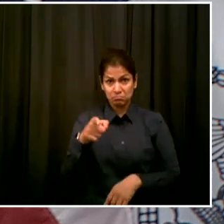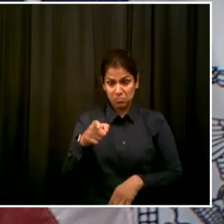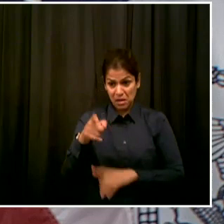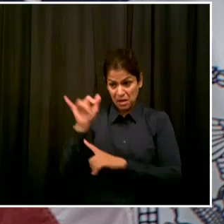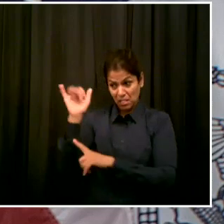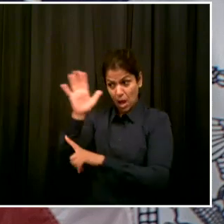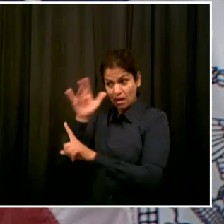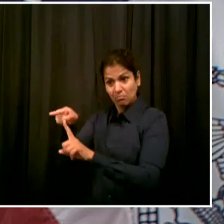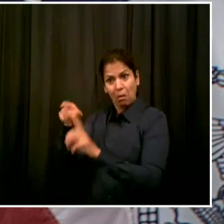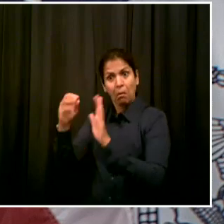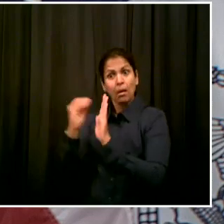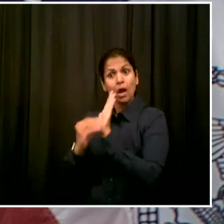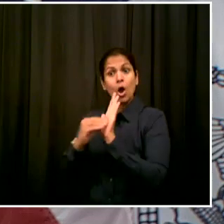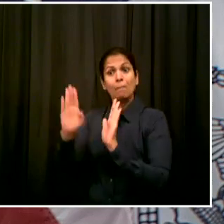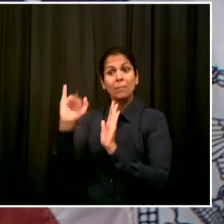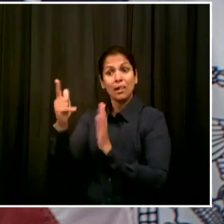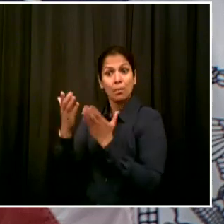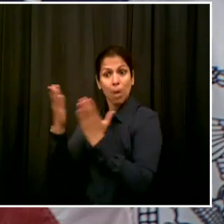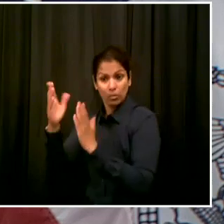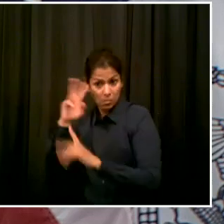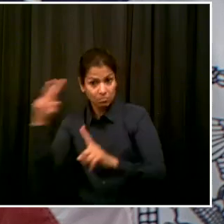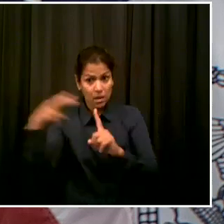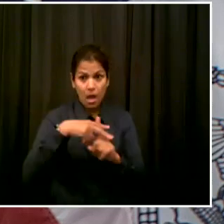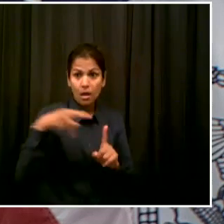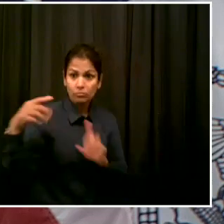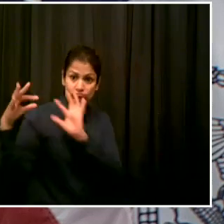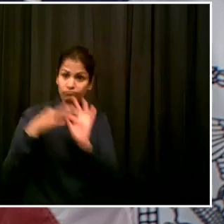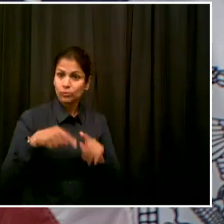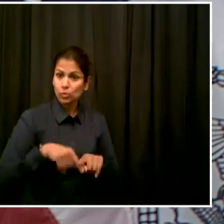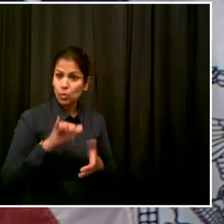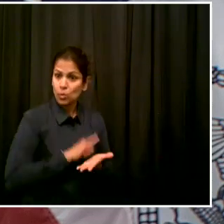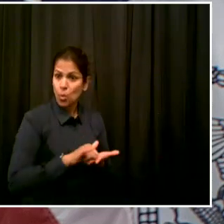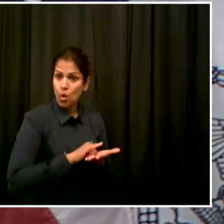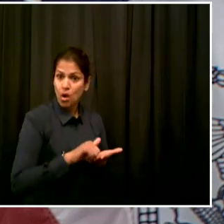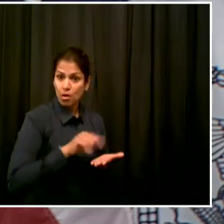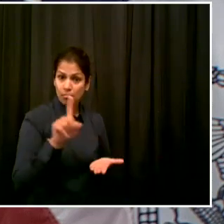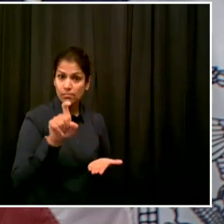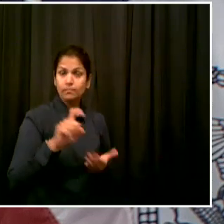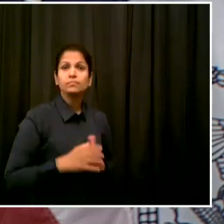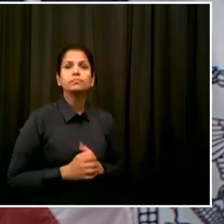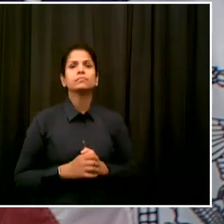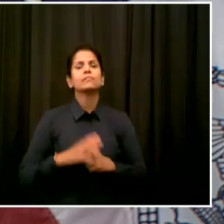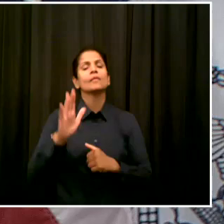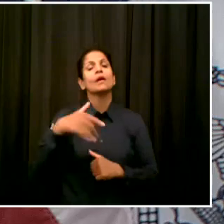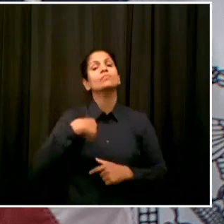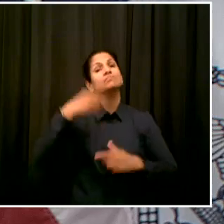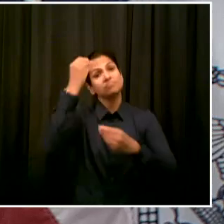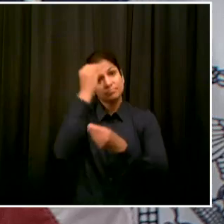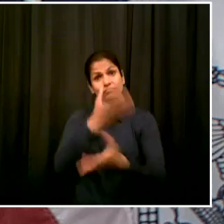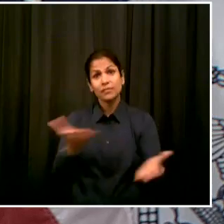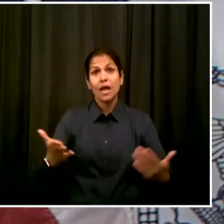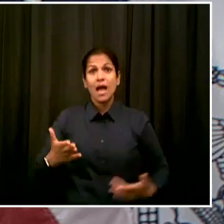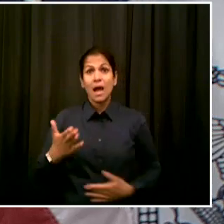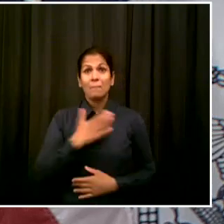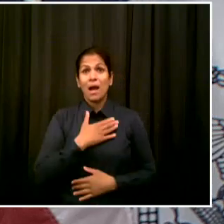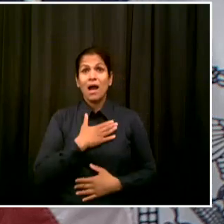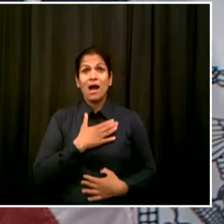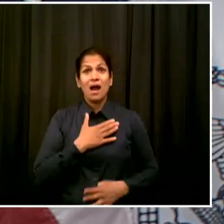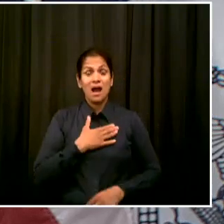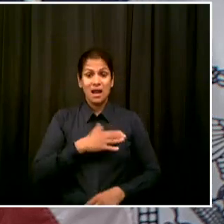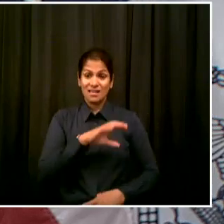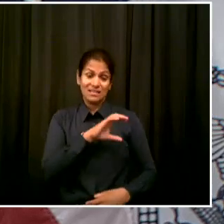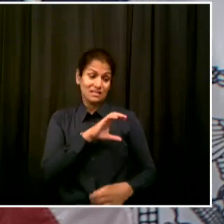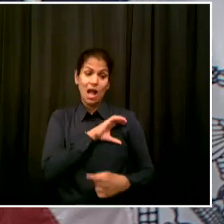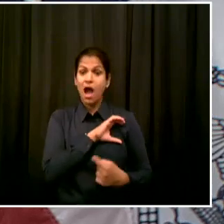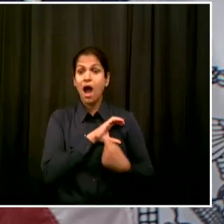of color. Today's NYPD is almost half New York City residents. That has changed a lot in recent years, and it's